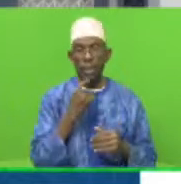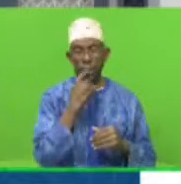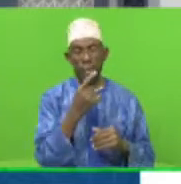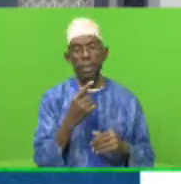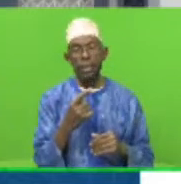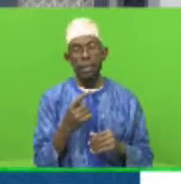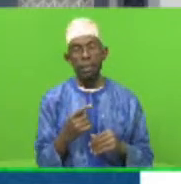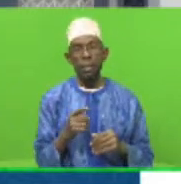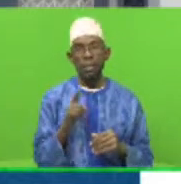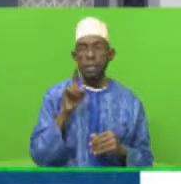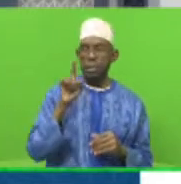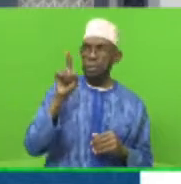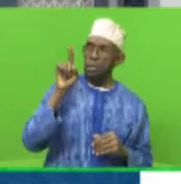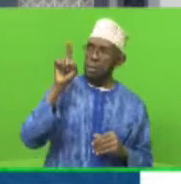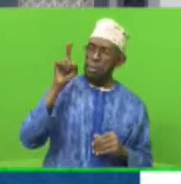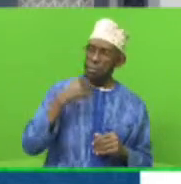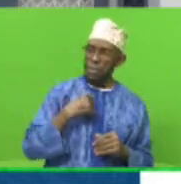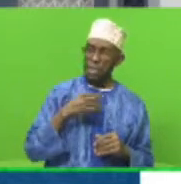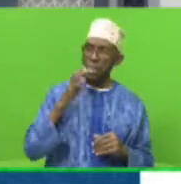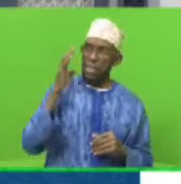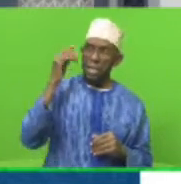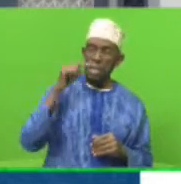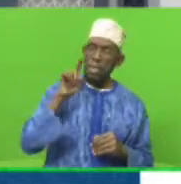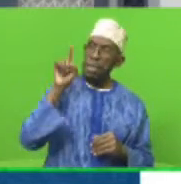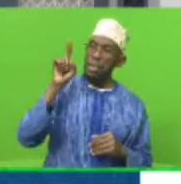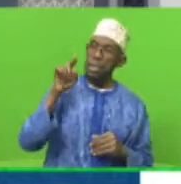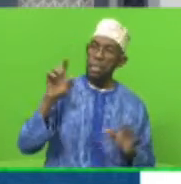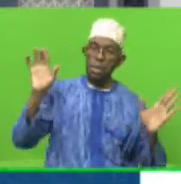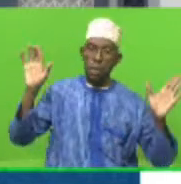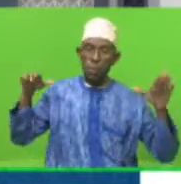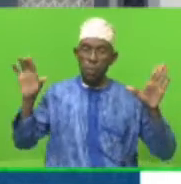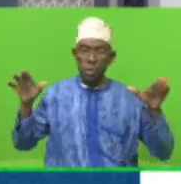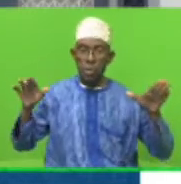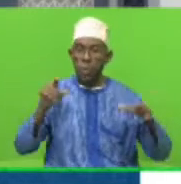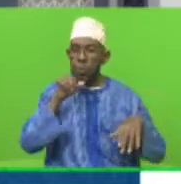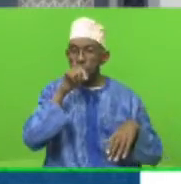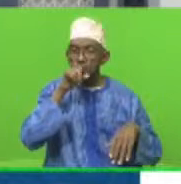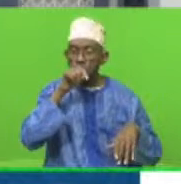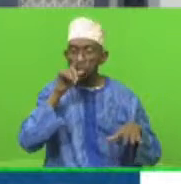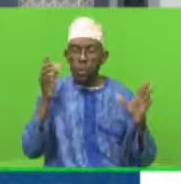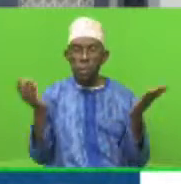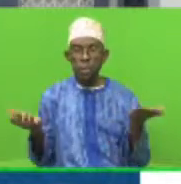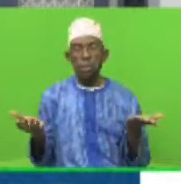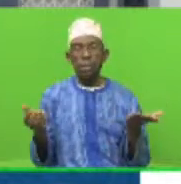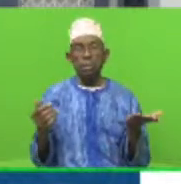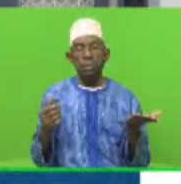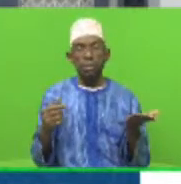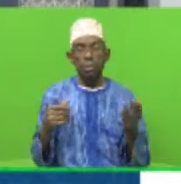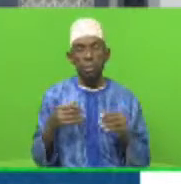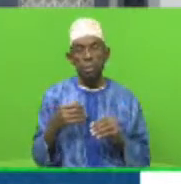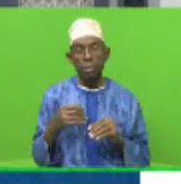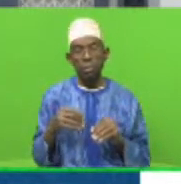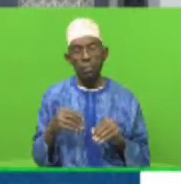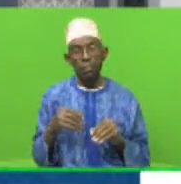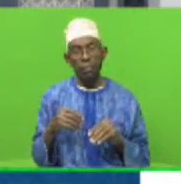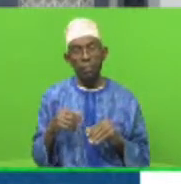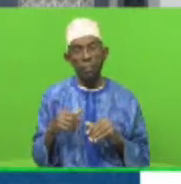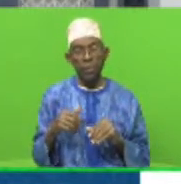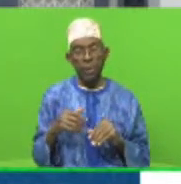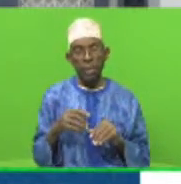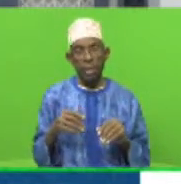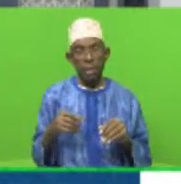says, that, I think that is a bird. Could be a hawk, or whatever bird it is.